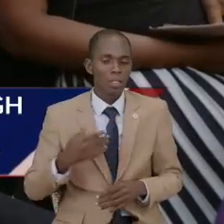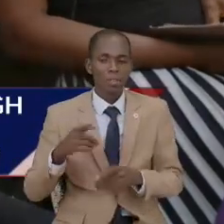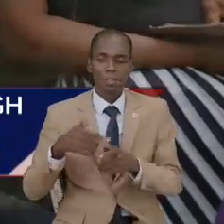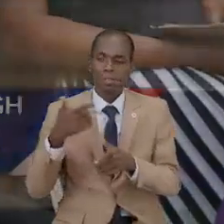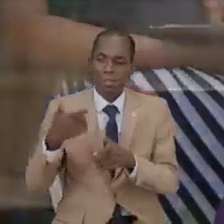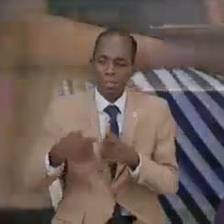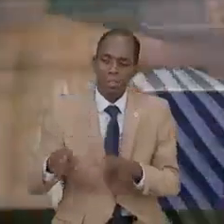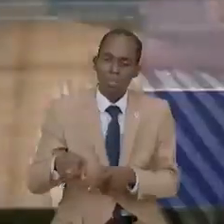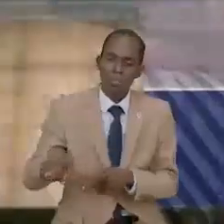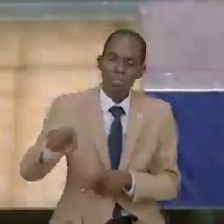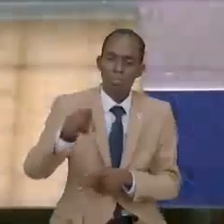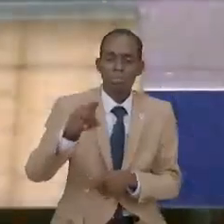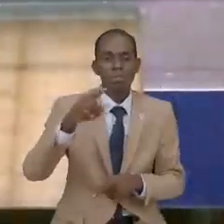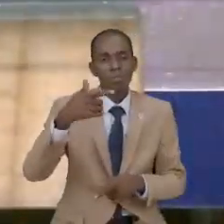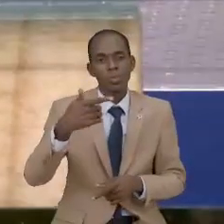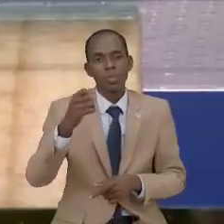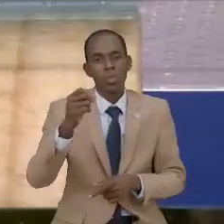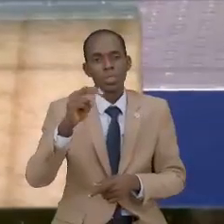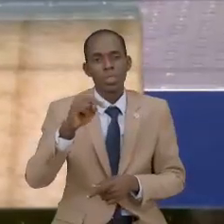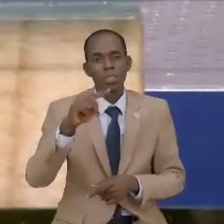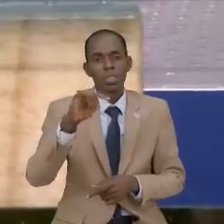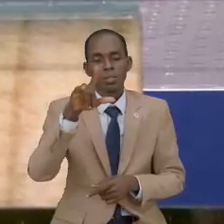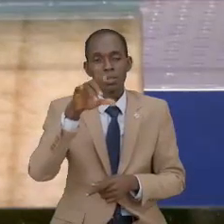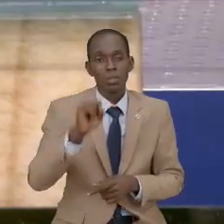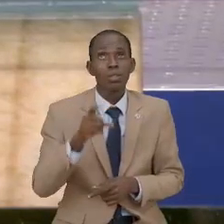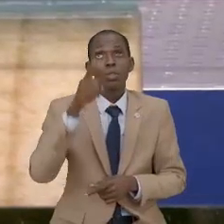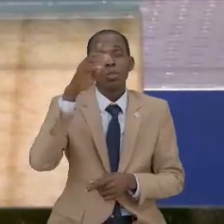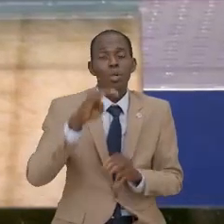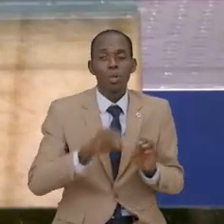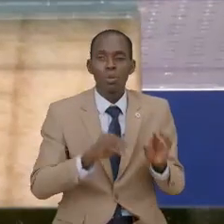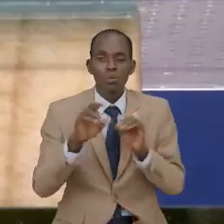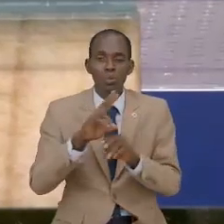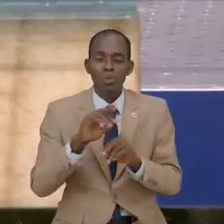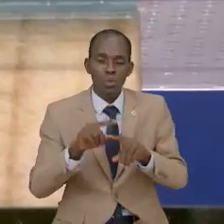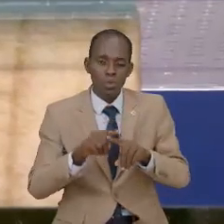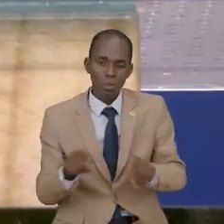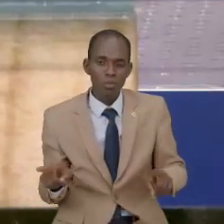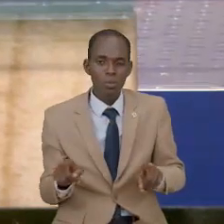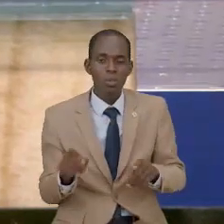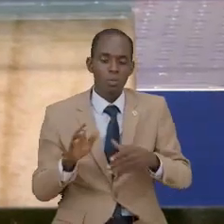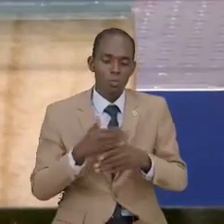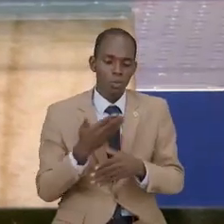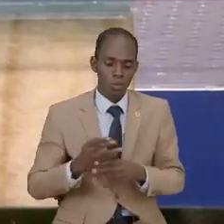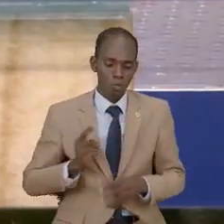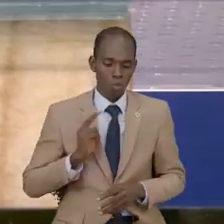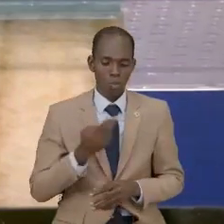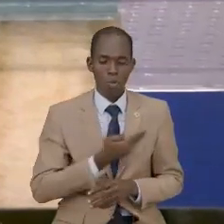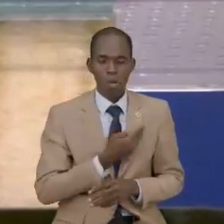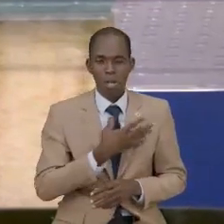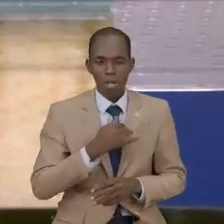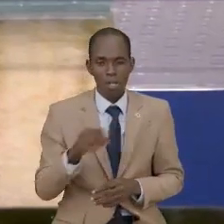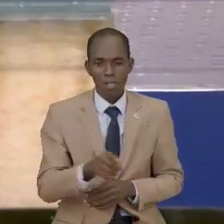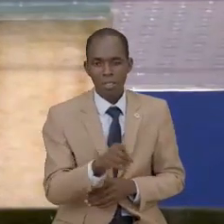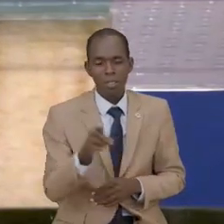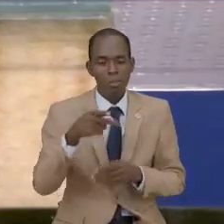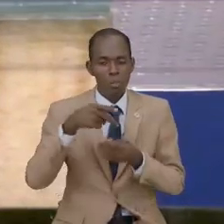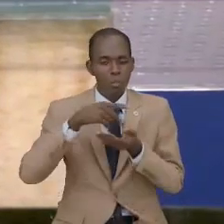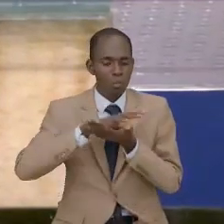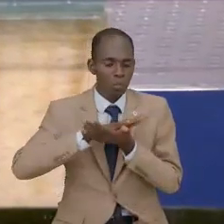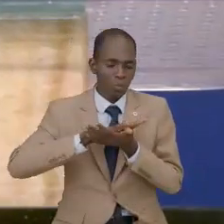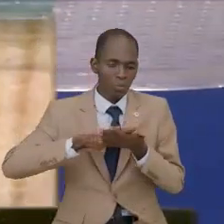Gentiles. God put no difference between us and them,